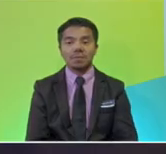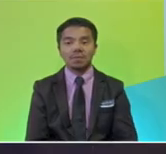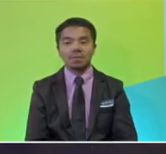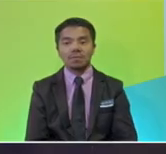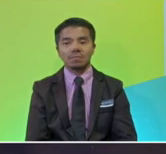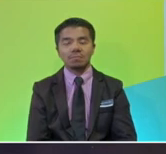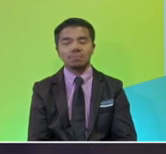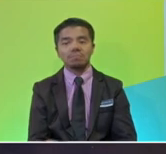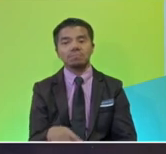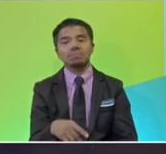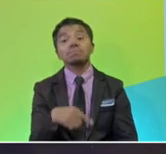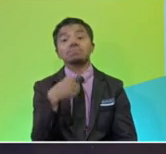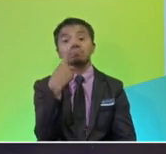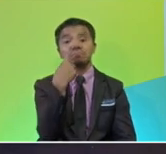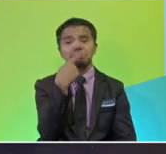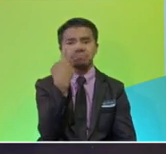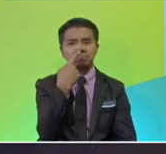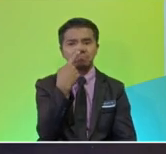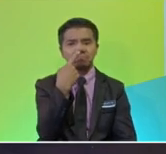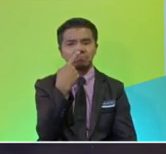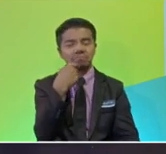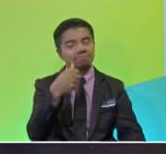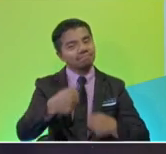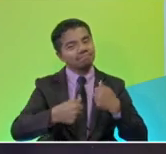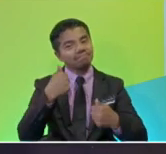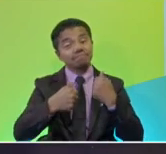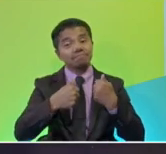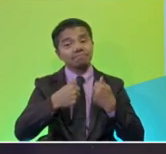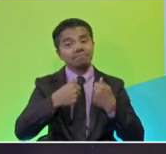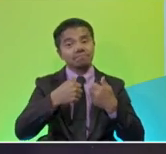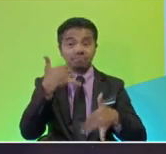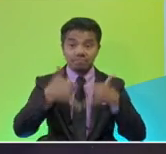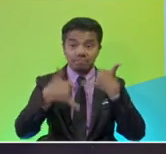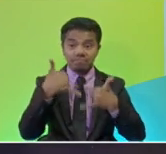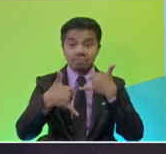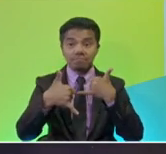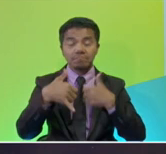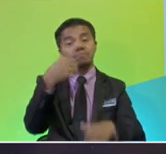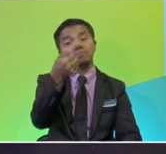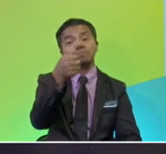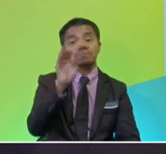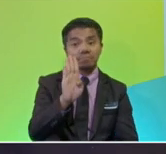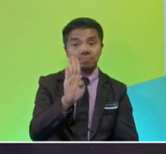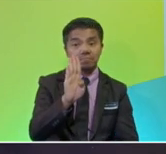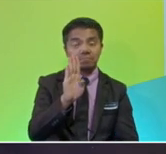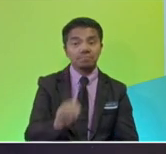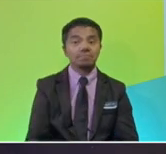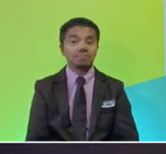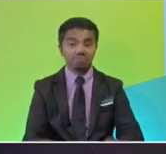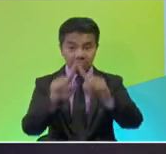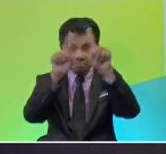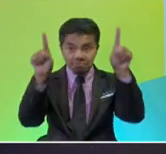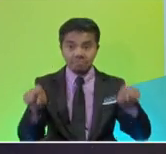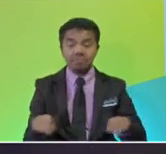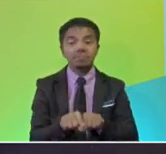think enjoys playing sports with others if they aren't too loud? Is it Laura or is it Tia? All right, can you write your answers on the